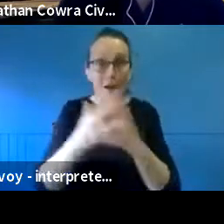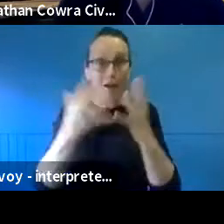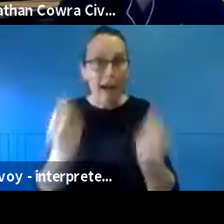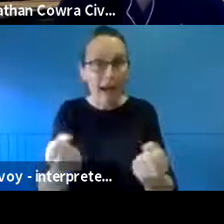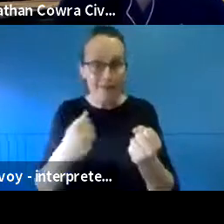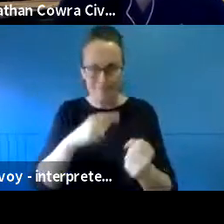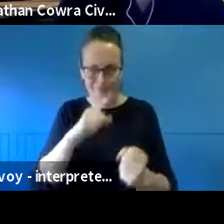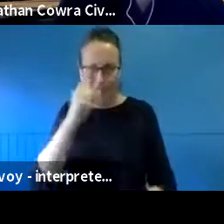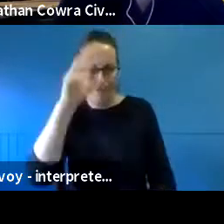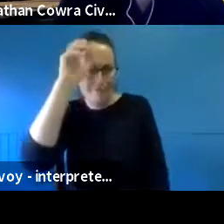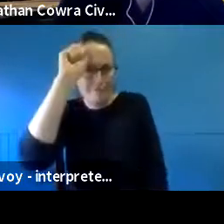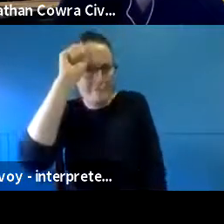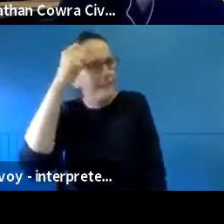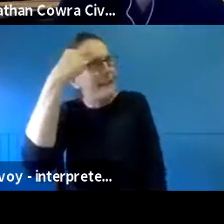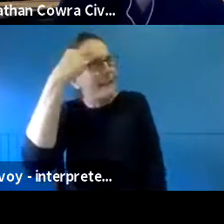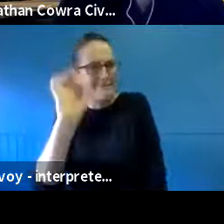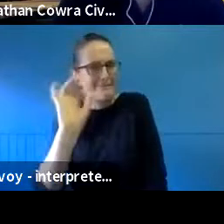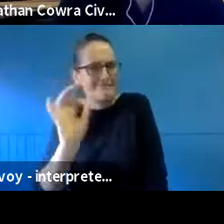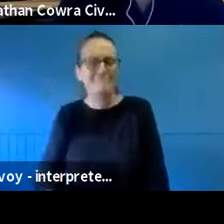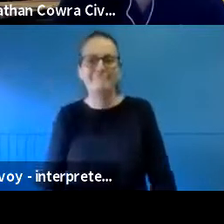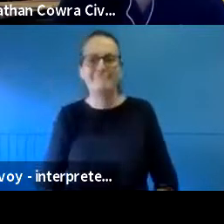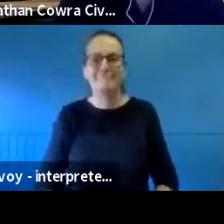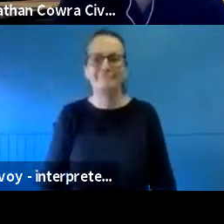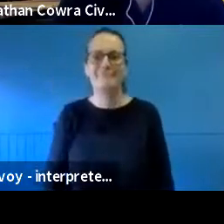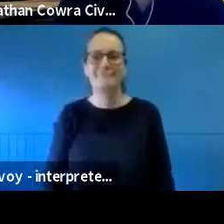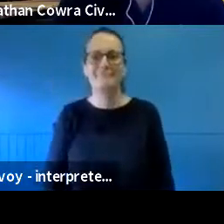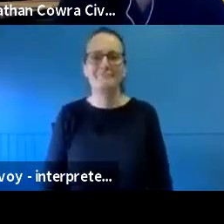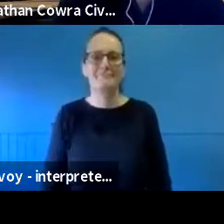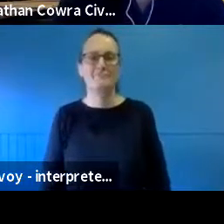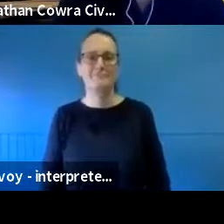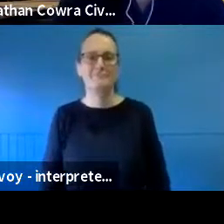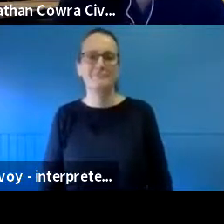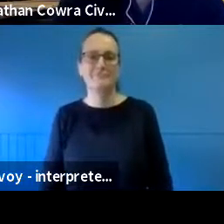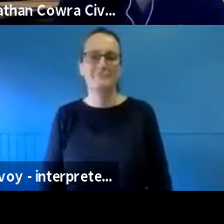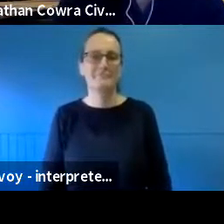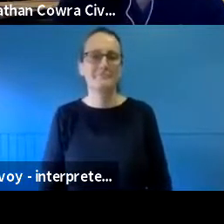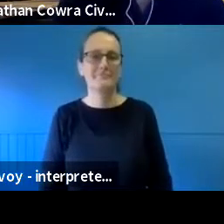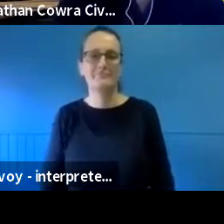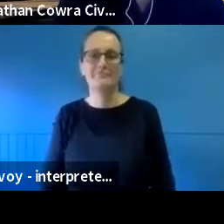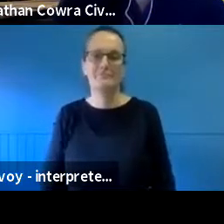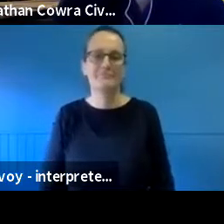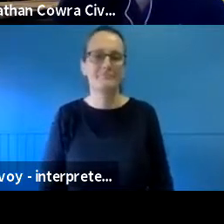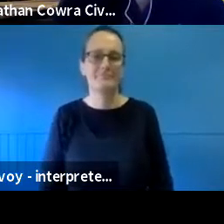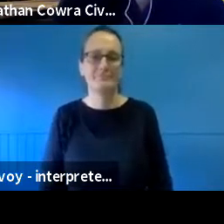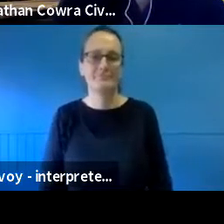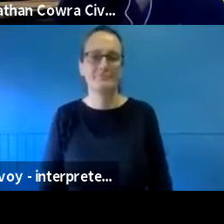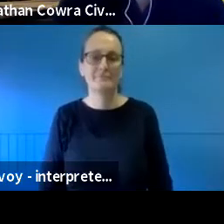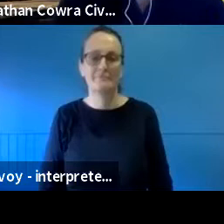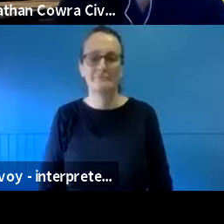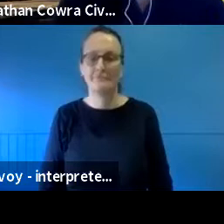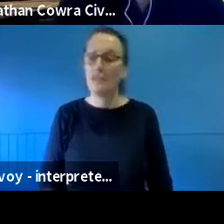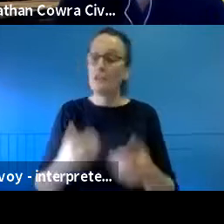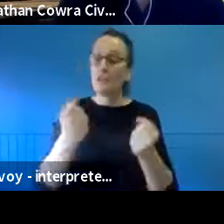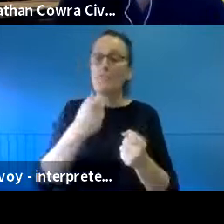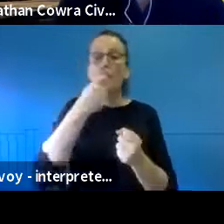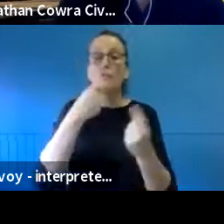totally. I guess, I mean, it might be hard to imagine here. So I guess a couple of things. I'll talk